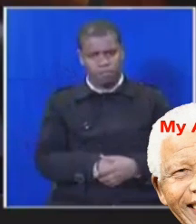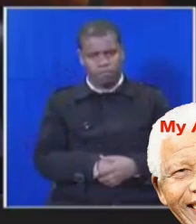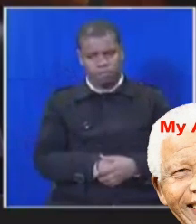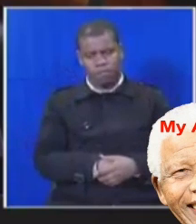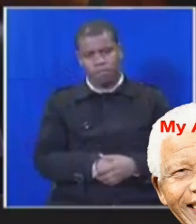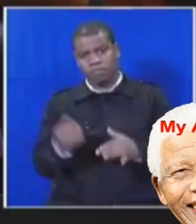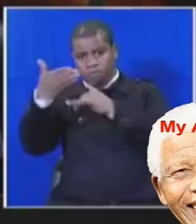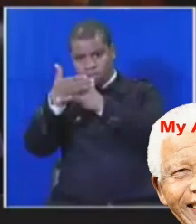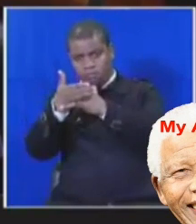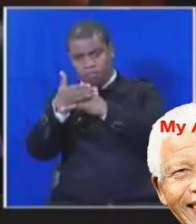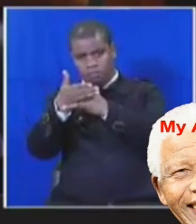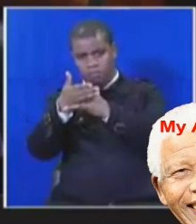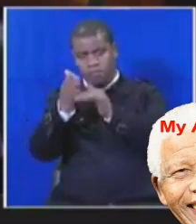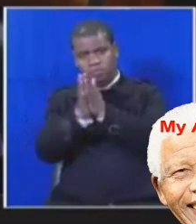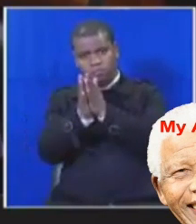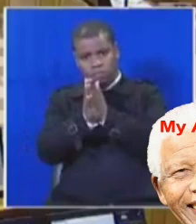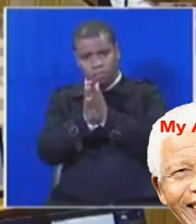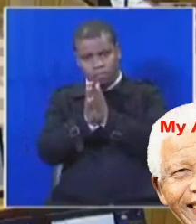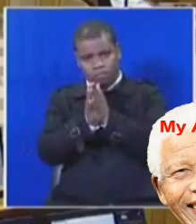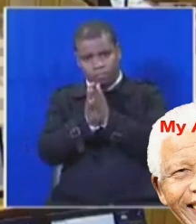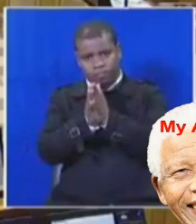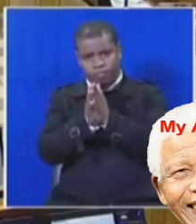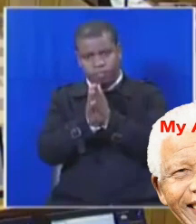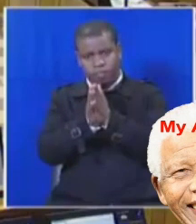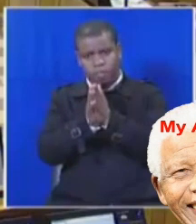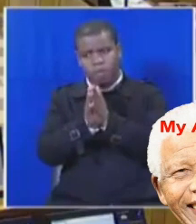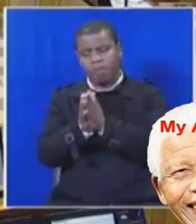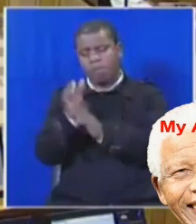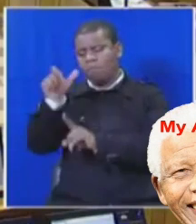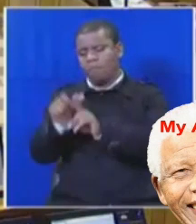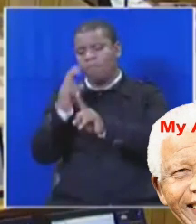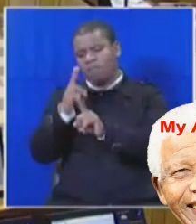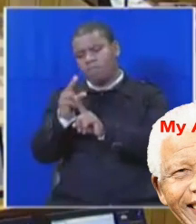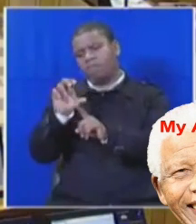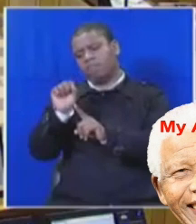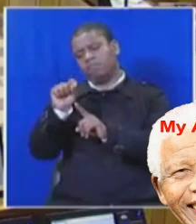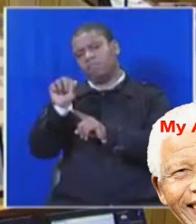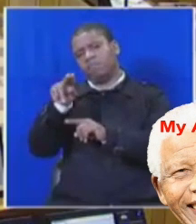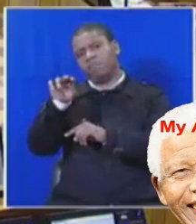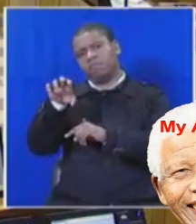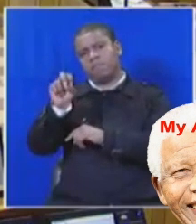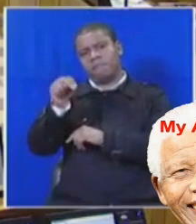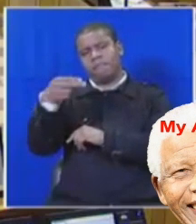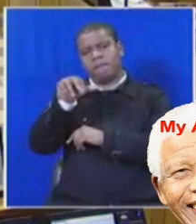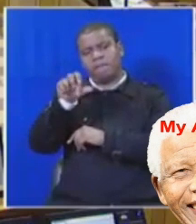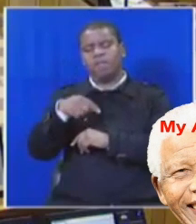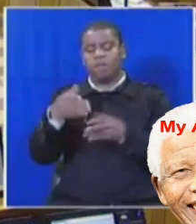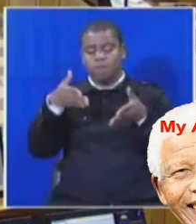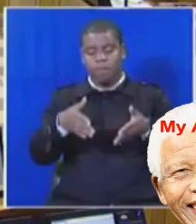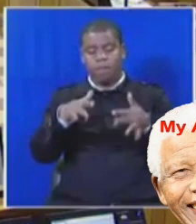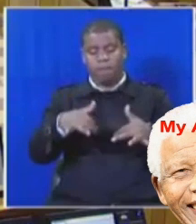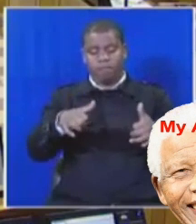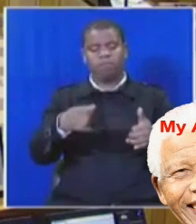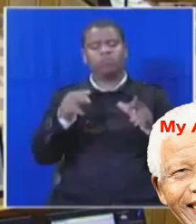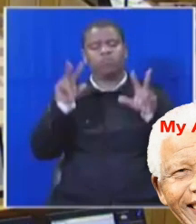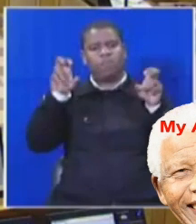Madam House Chair. Order, Honorable Steenhuisen. Thanks very much, House Chair. House Chair, this is a chamber of debate.